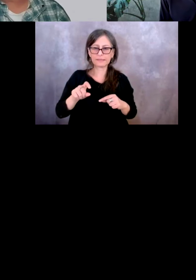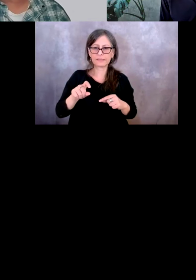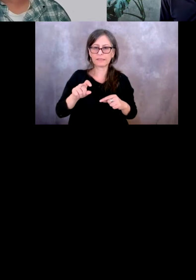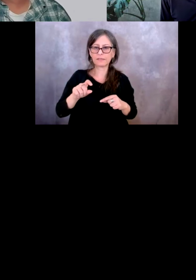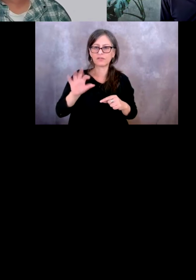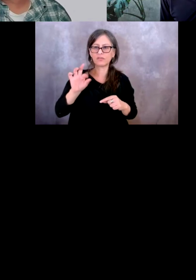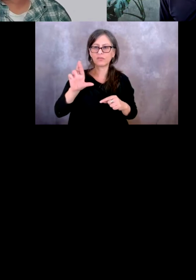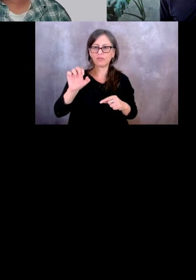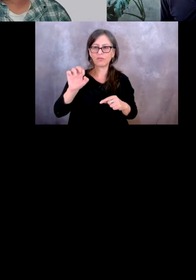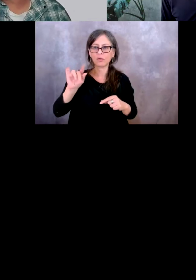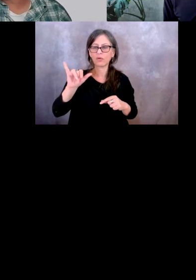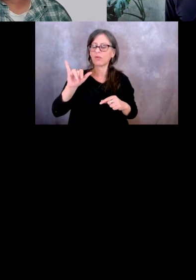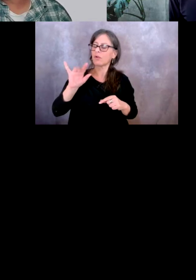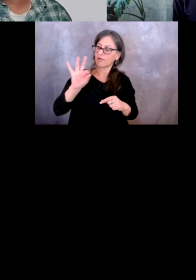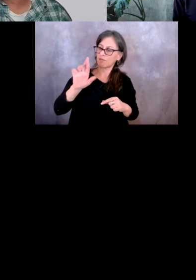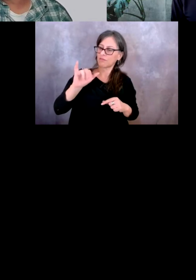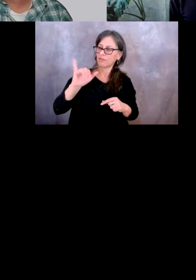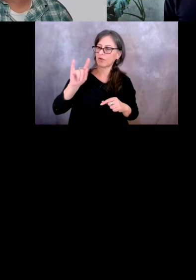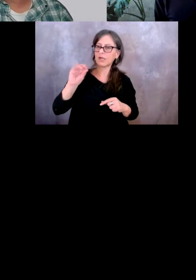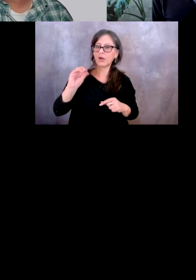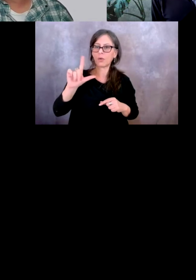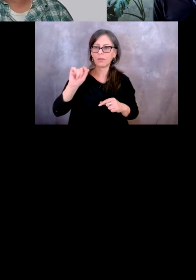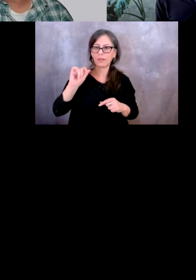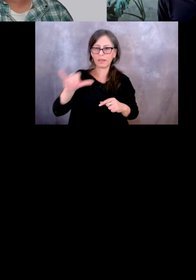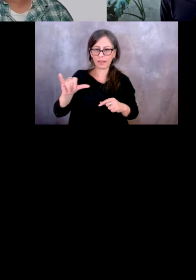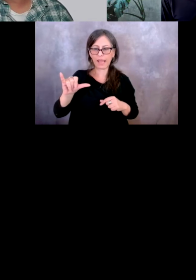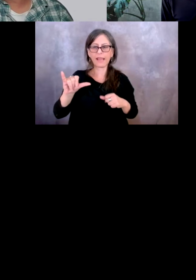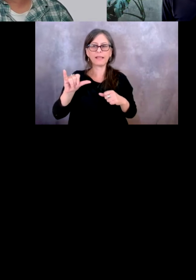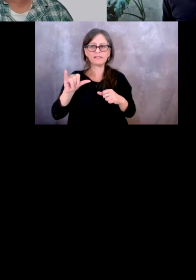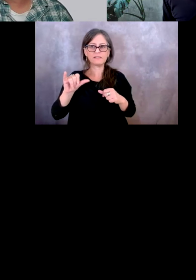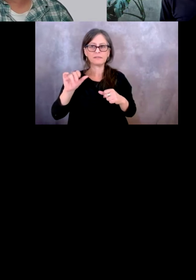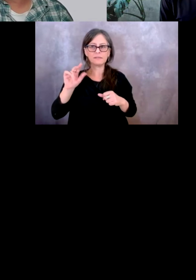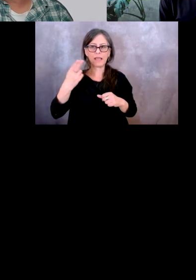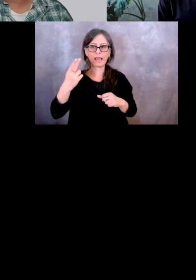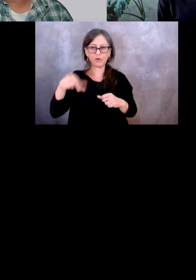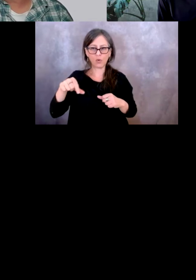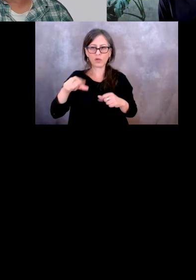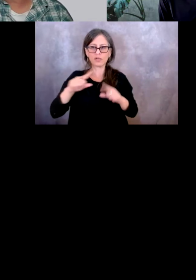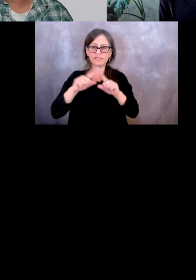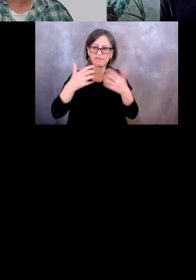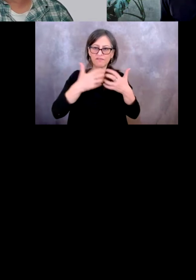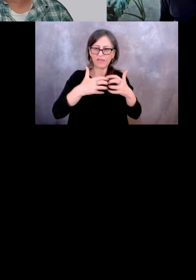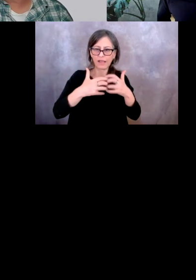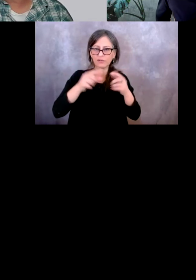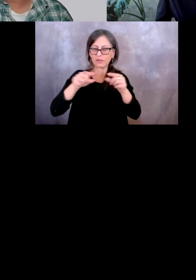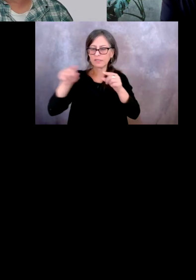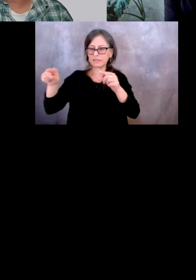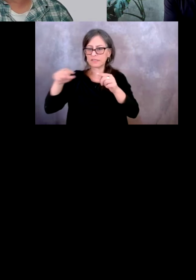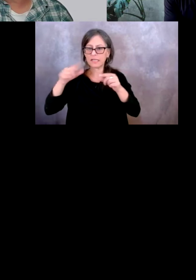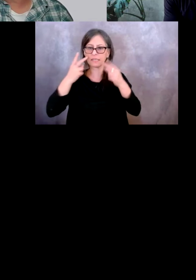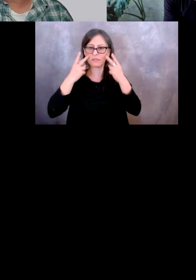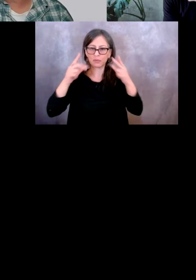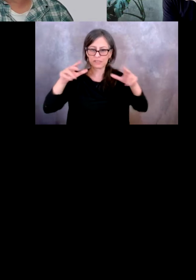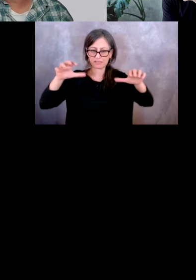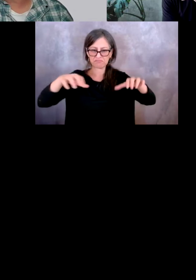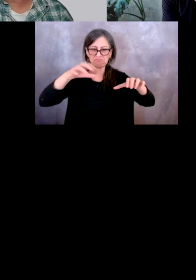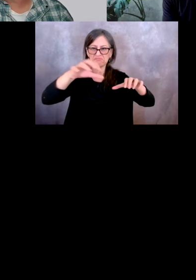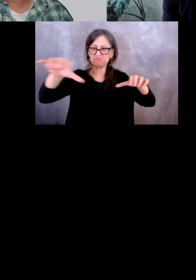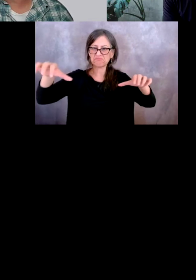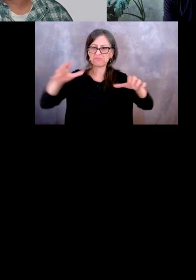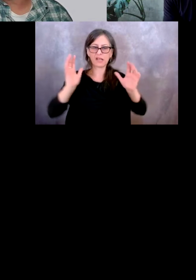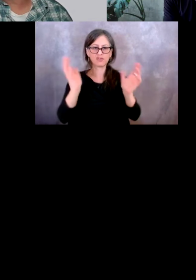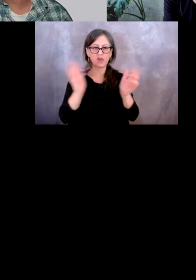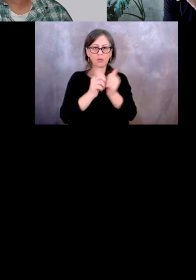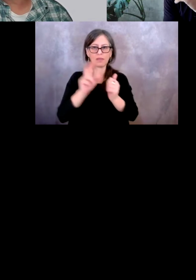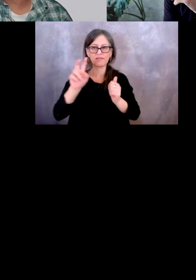Frito-Lay's headquarters. We went to manufacturing facilities, shipping facilities, warehouses, and across PepsiCo's footprint, and just talk to